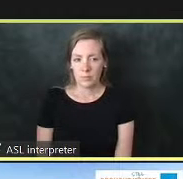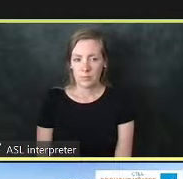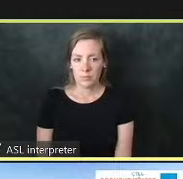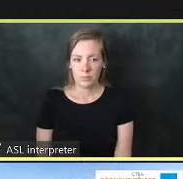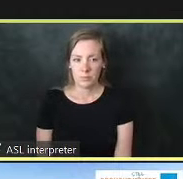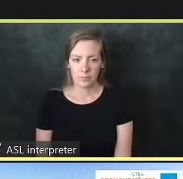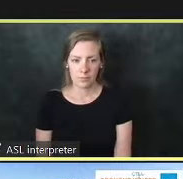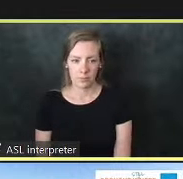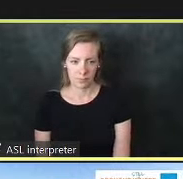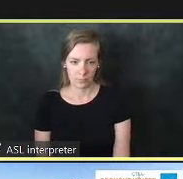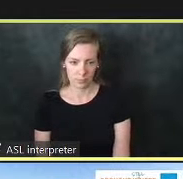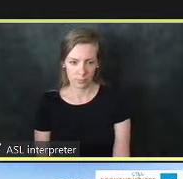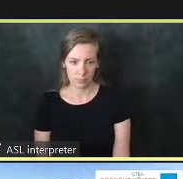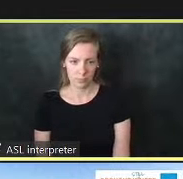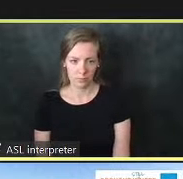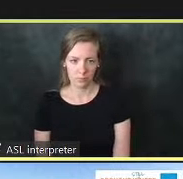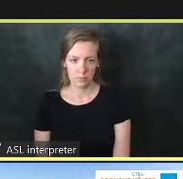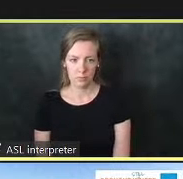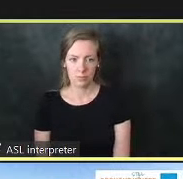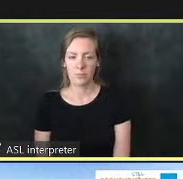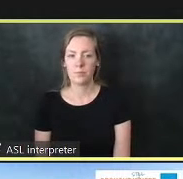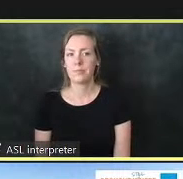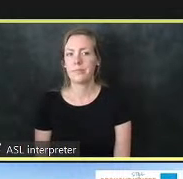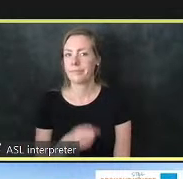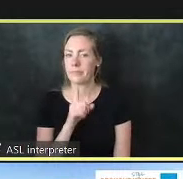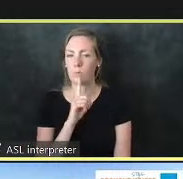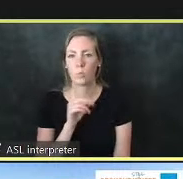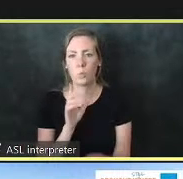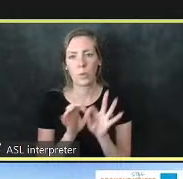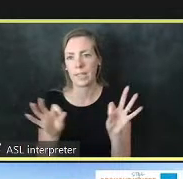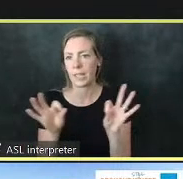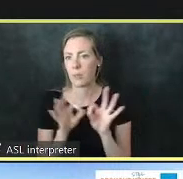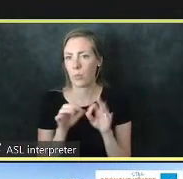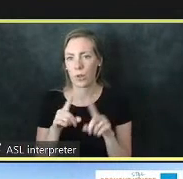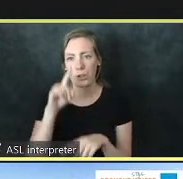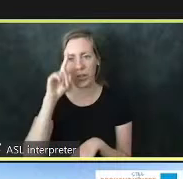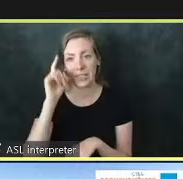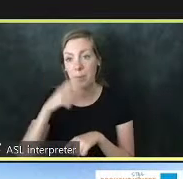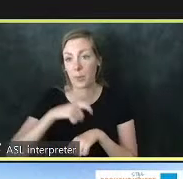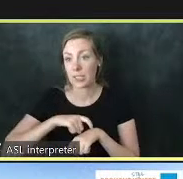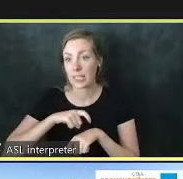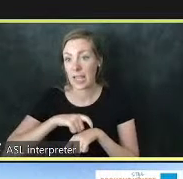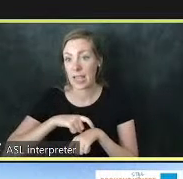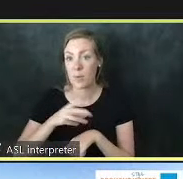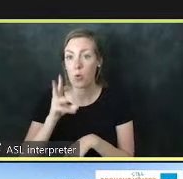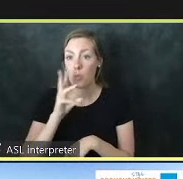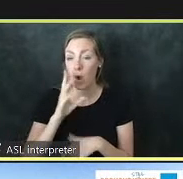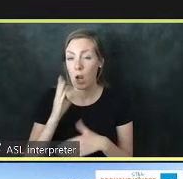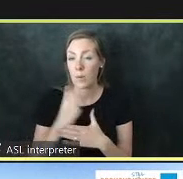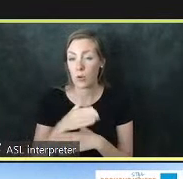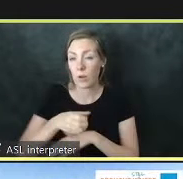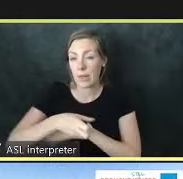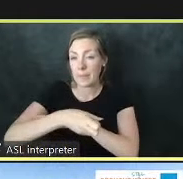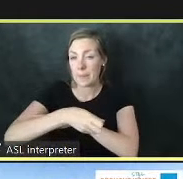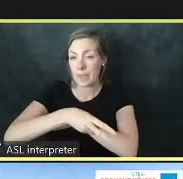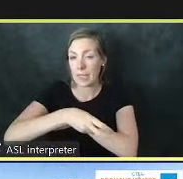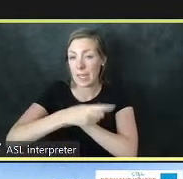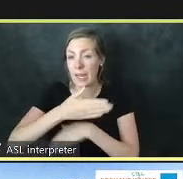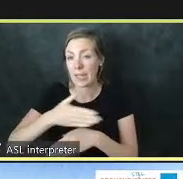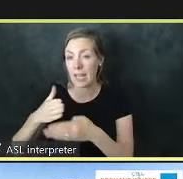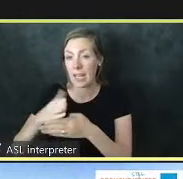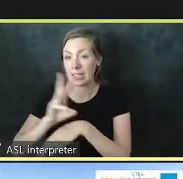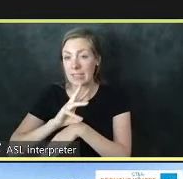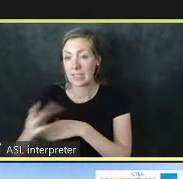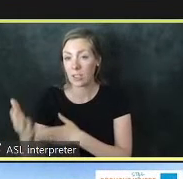your outdoor water use. Para reducir el Critically important during uso de flood agua floods. afuera en el Water jardín, between midnight el and agua 6 entre a.m. la to